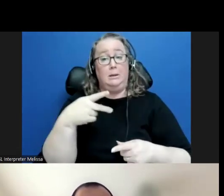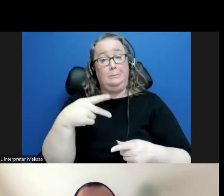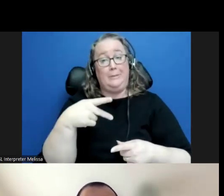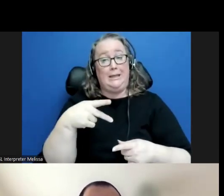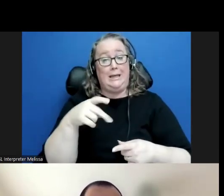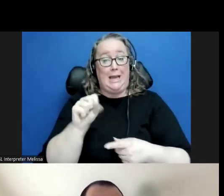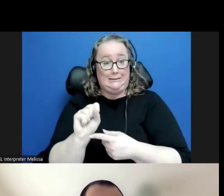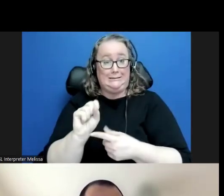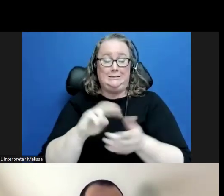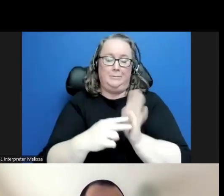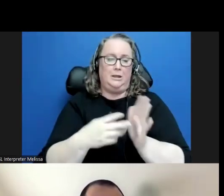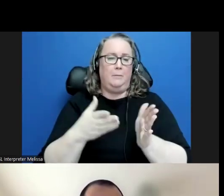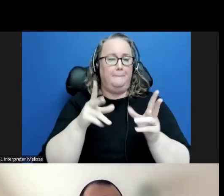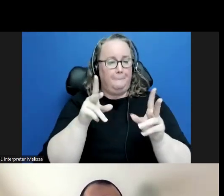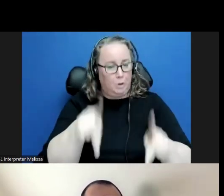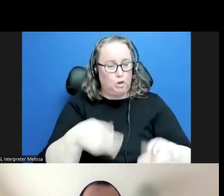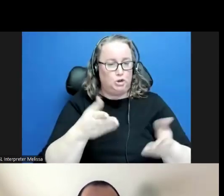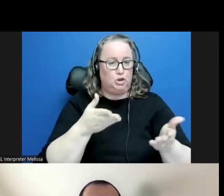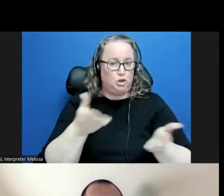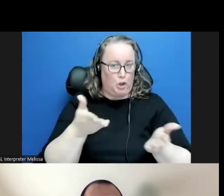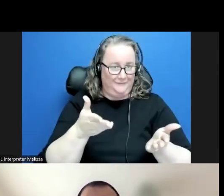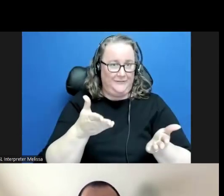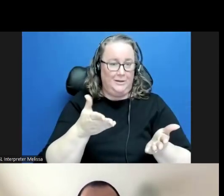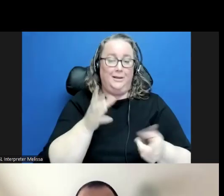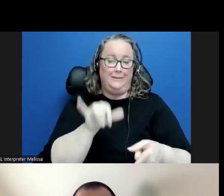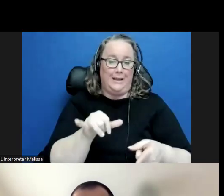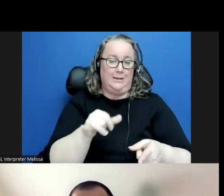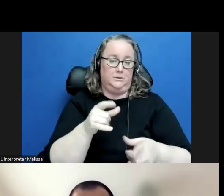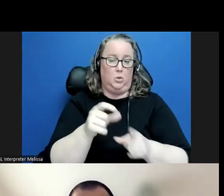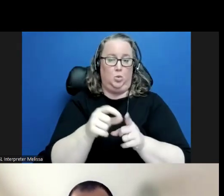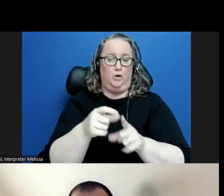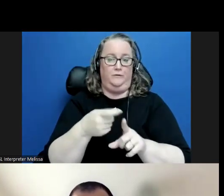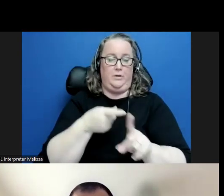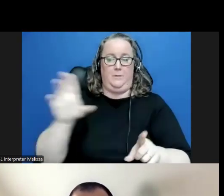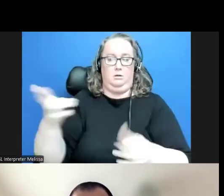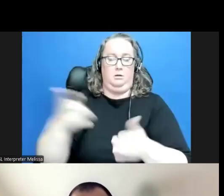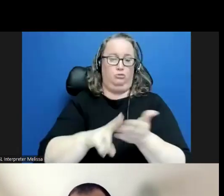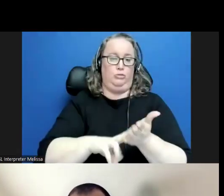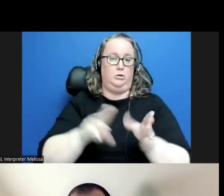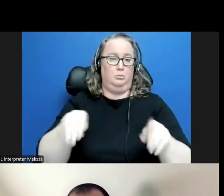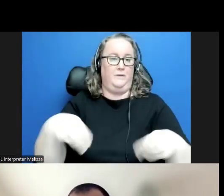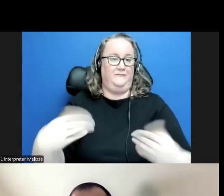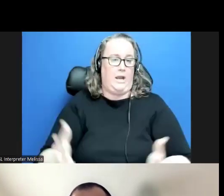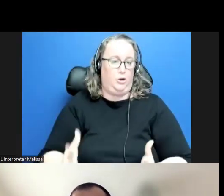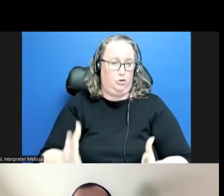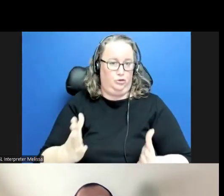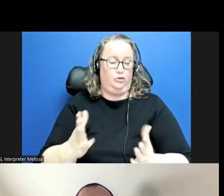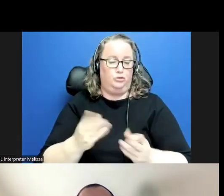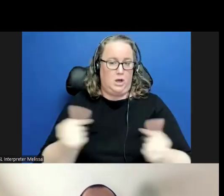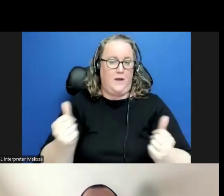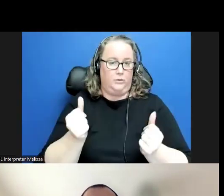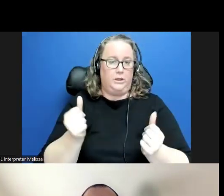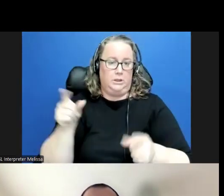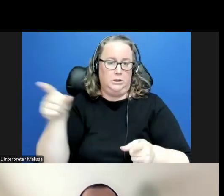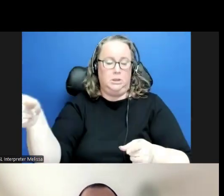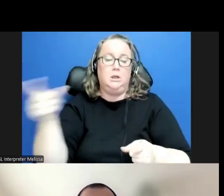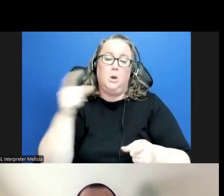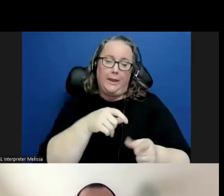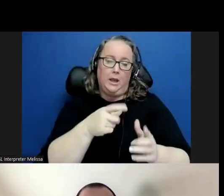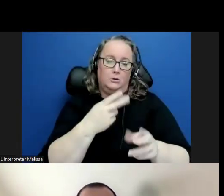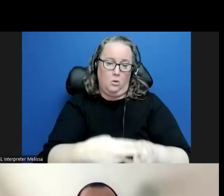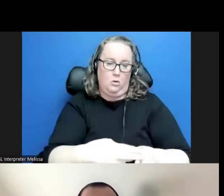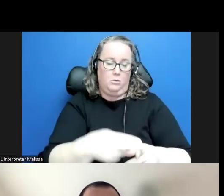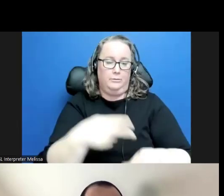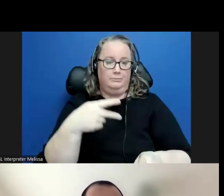served, it's because that is the word that's used by the contracted provider, Recovery Solutions. So that is also a term